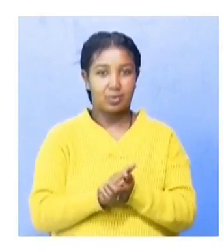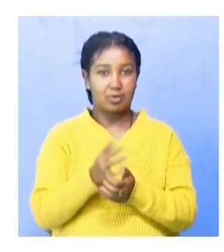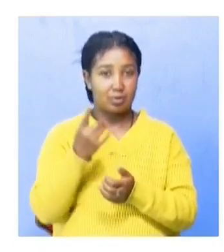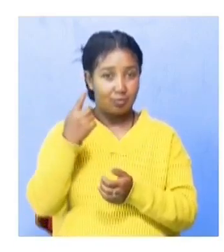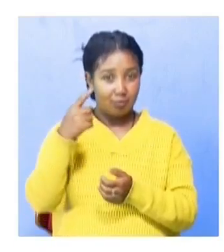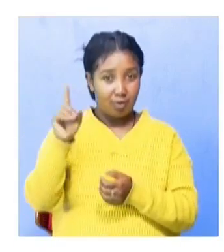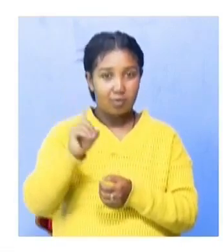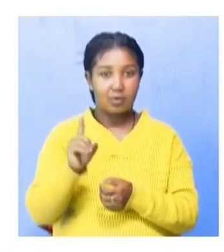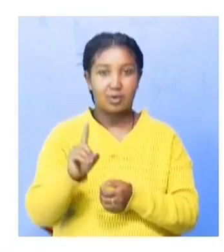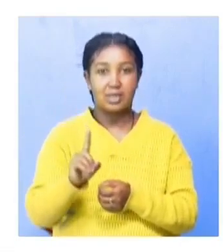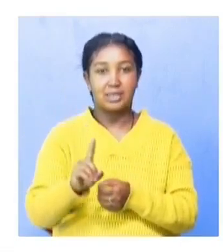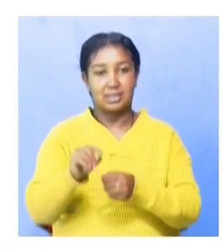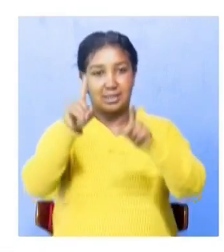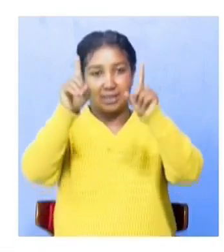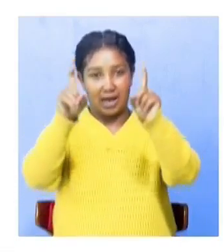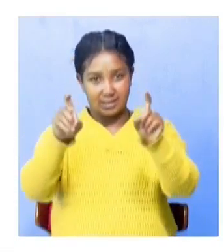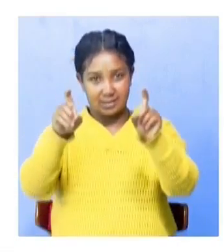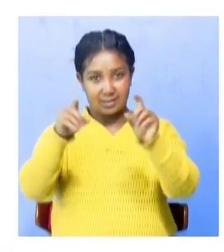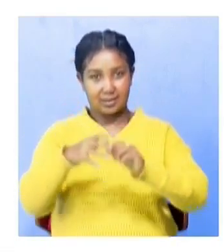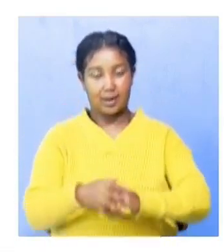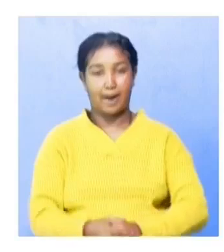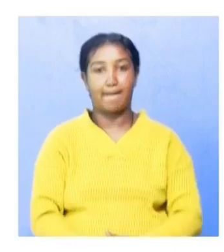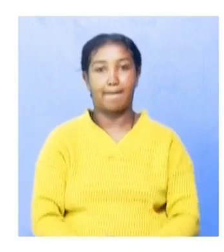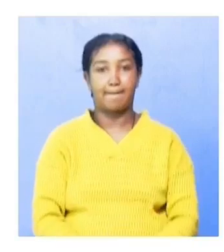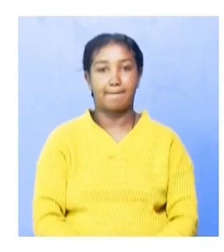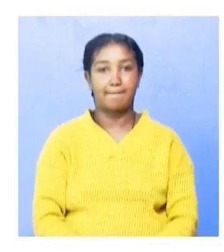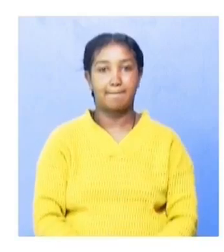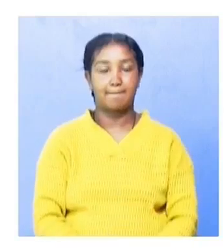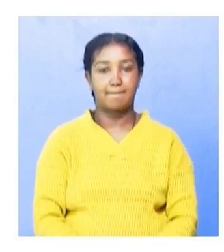for the test.